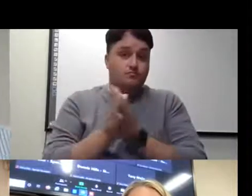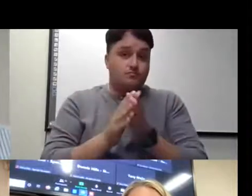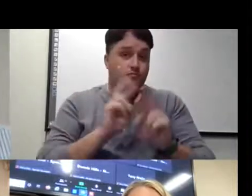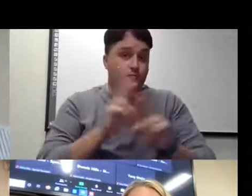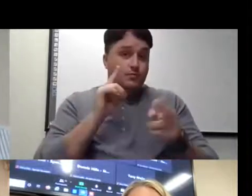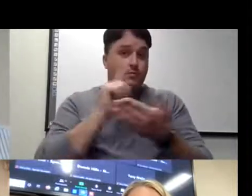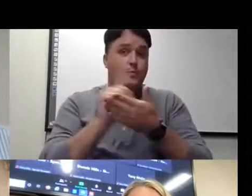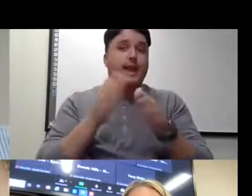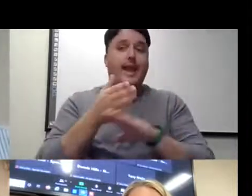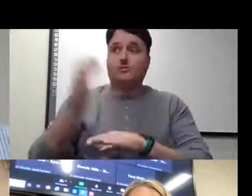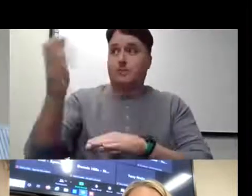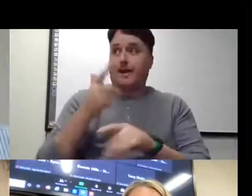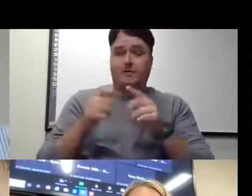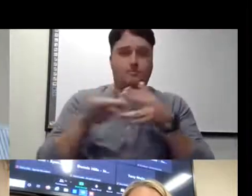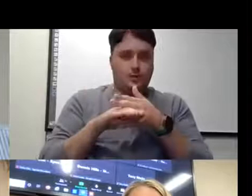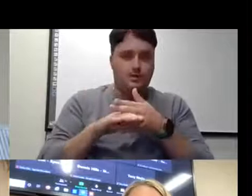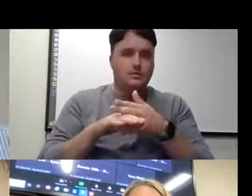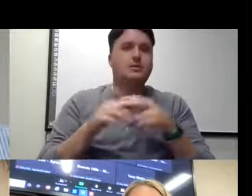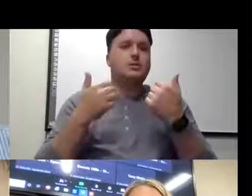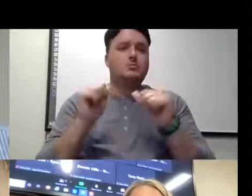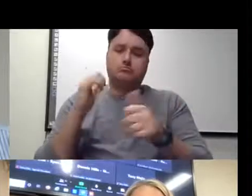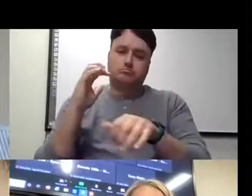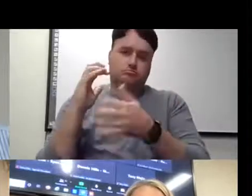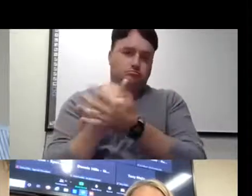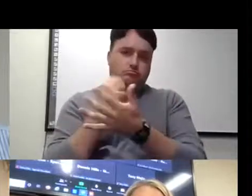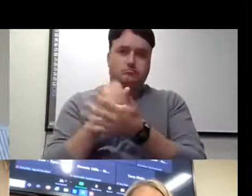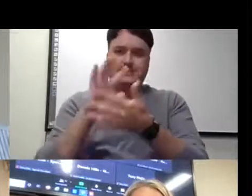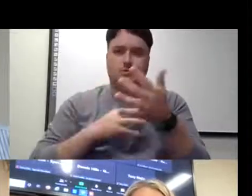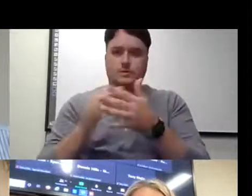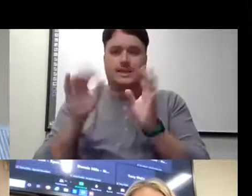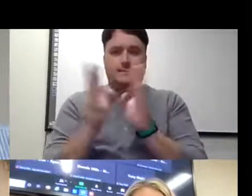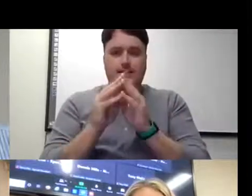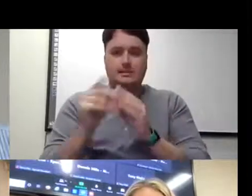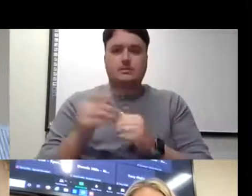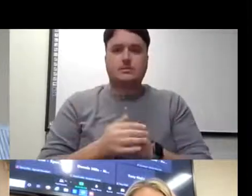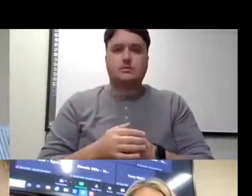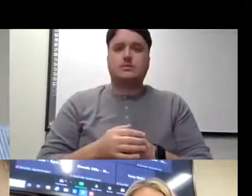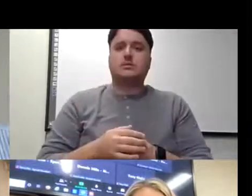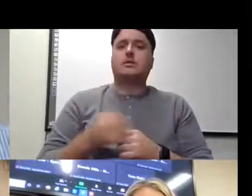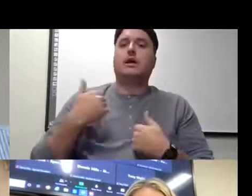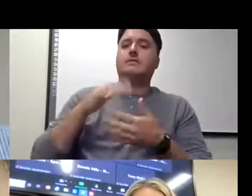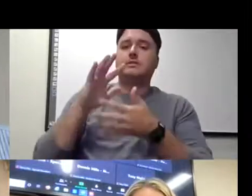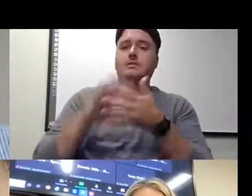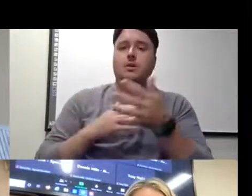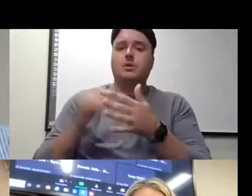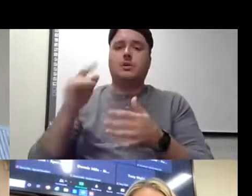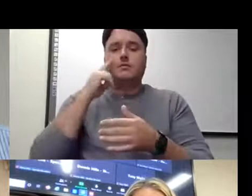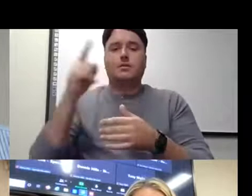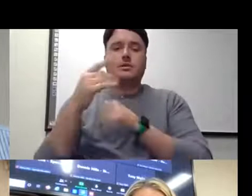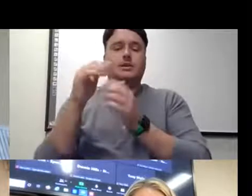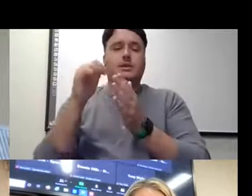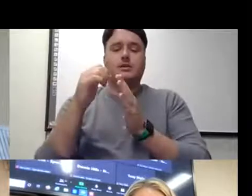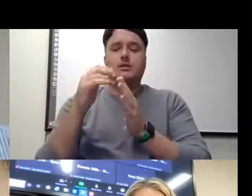week after we come back from break. So we're trying to schedule that meeting. And we've had discussions with our council as well